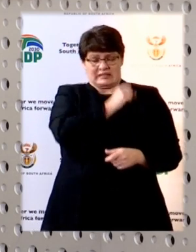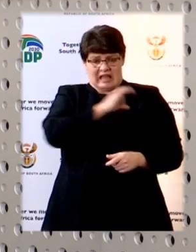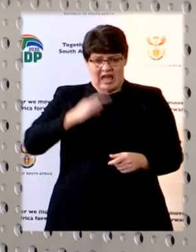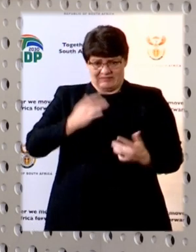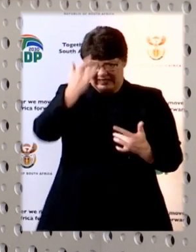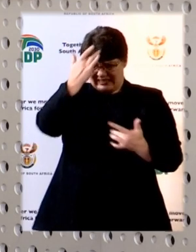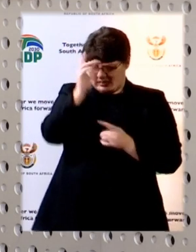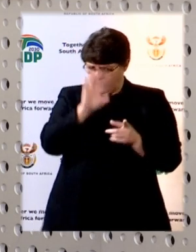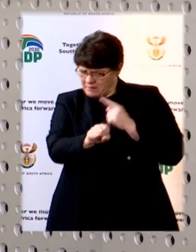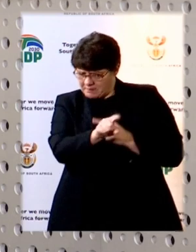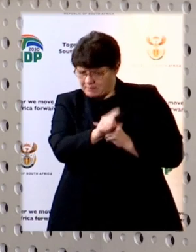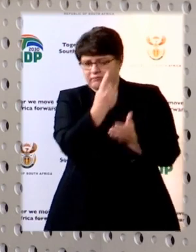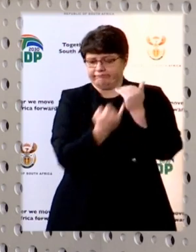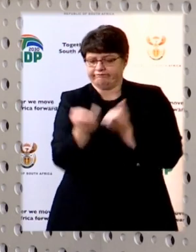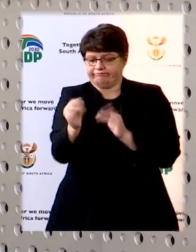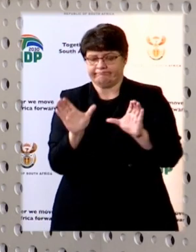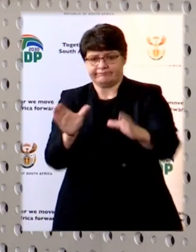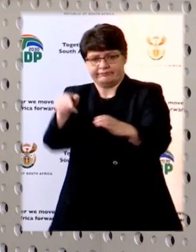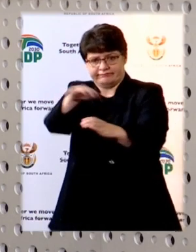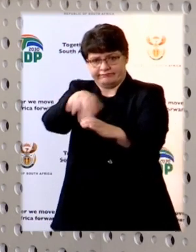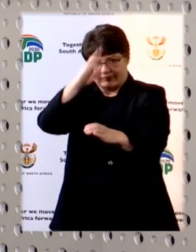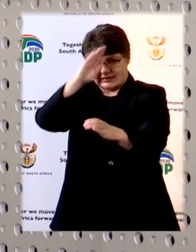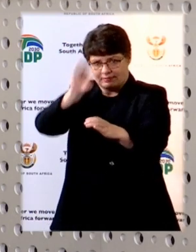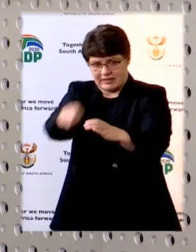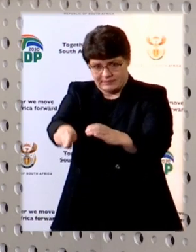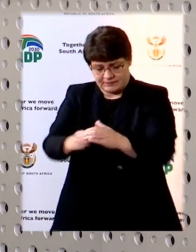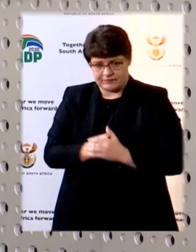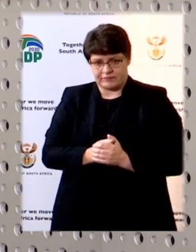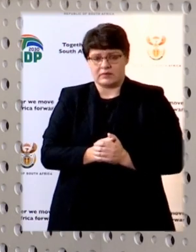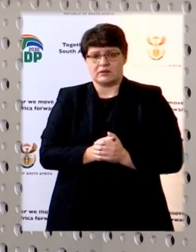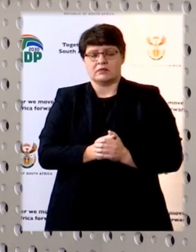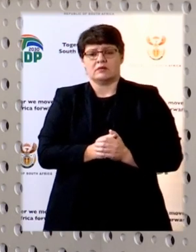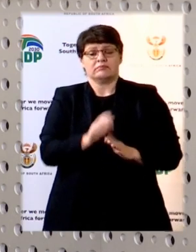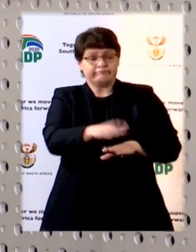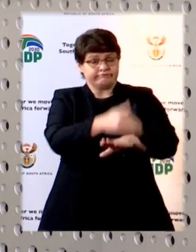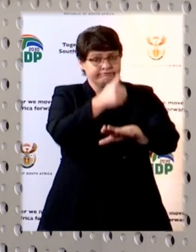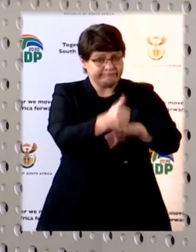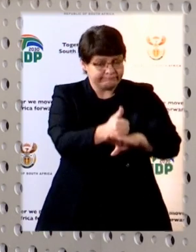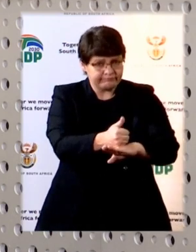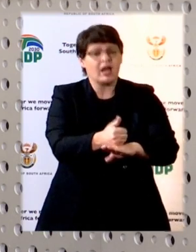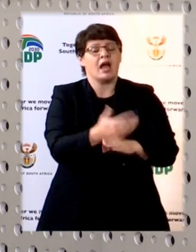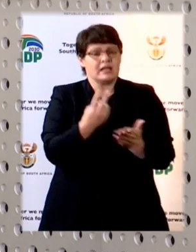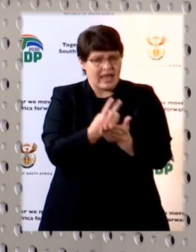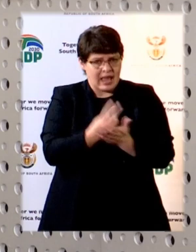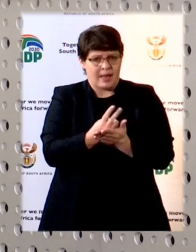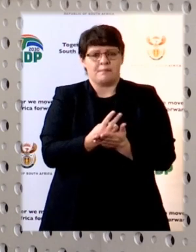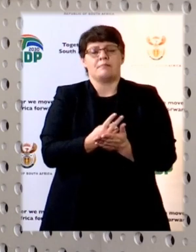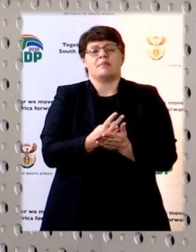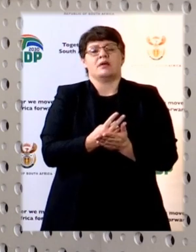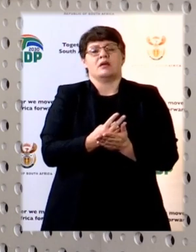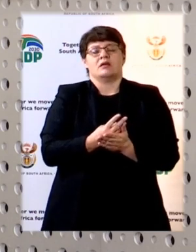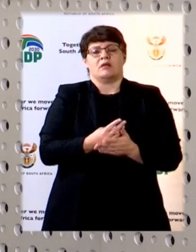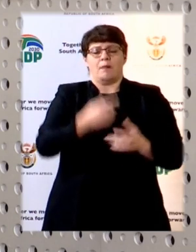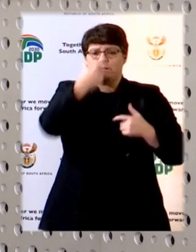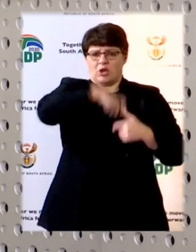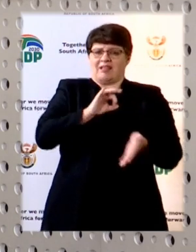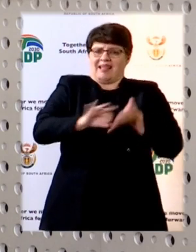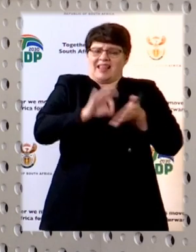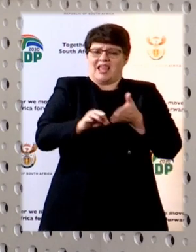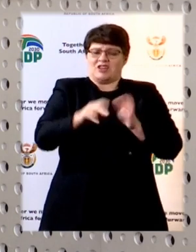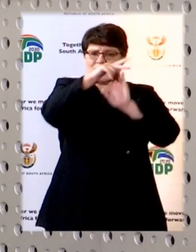employees showing signs of COVID-19, establishment and maintenance of personal hygiene program,